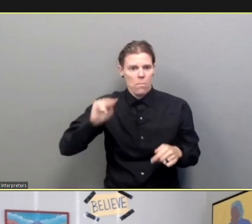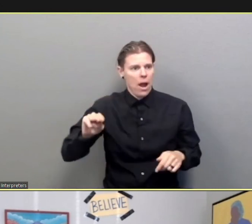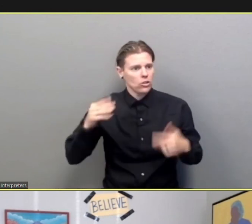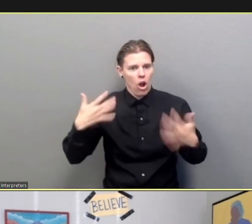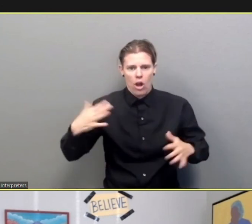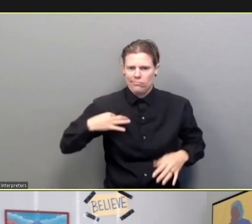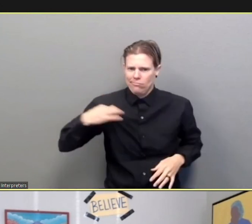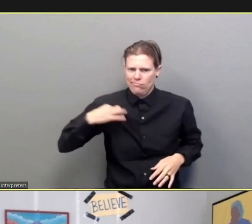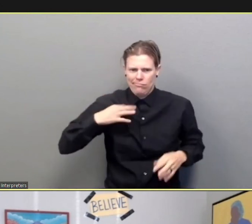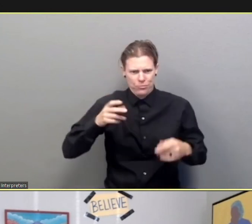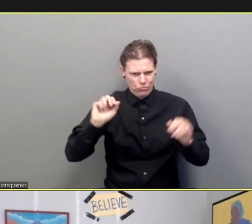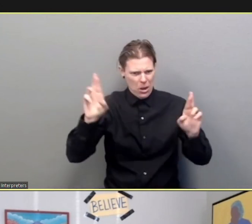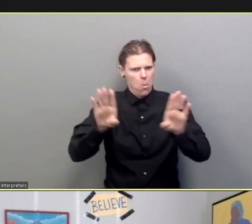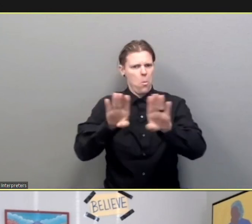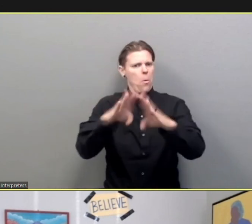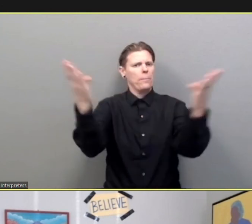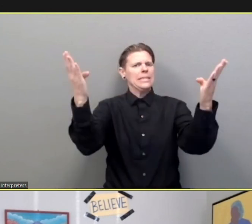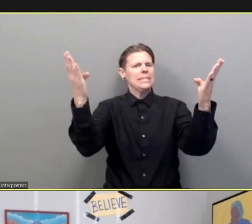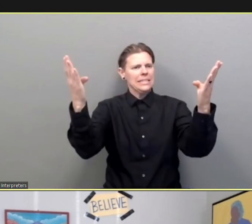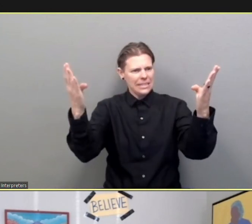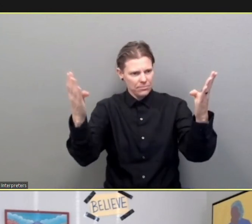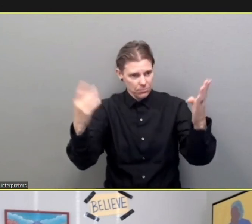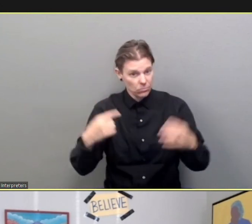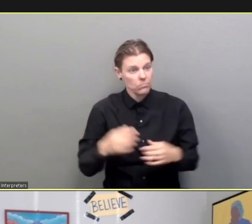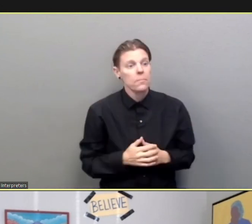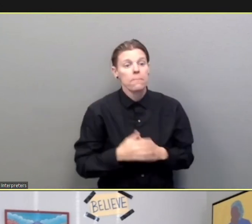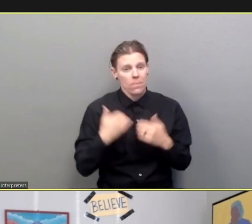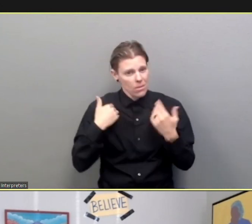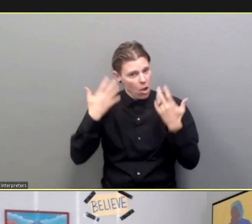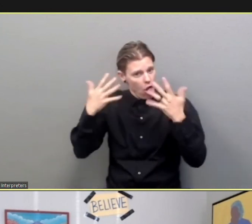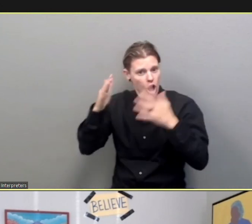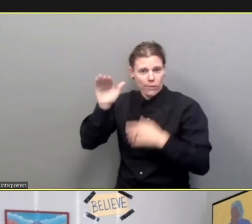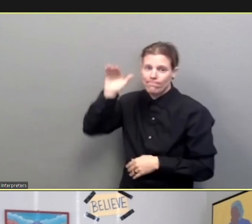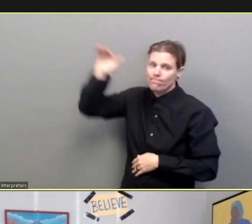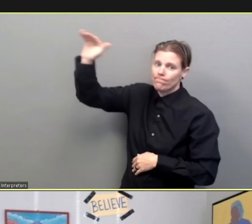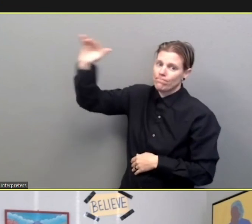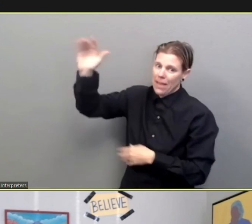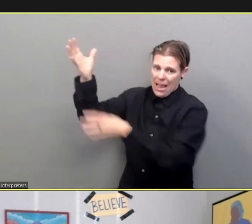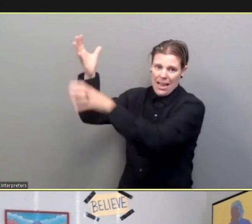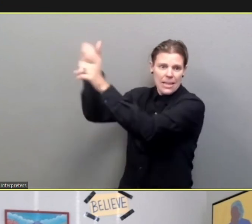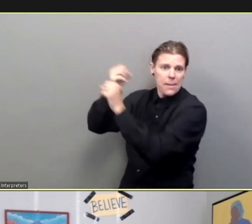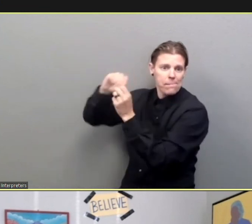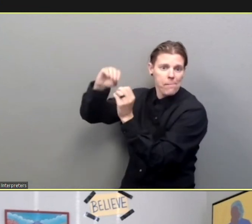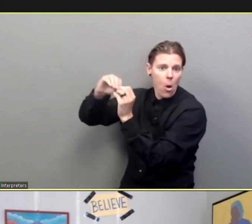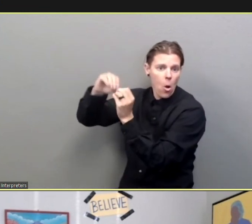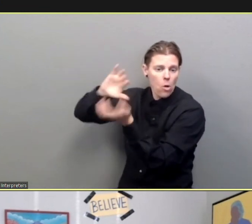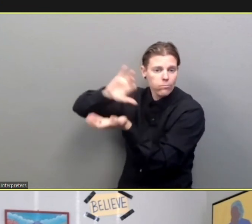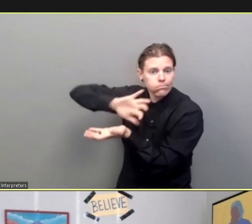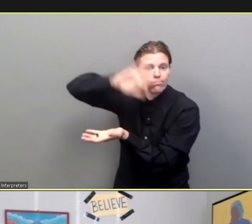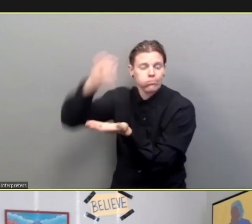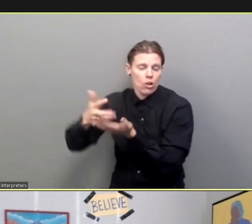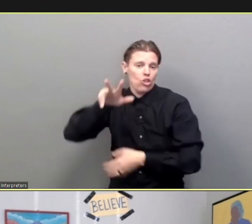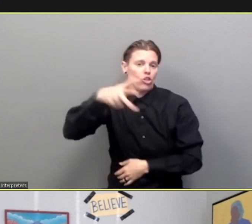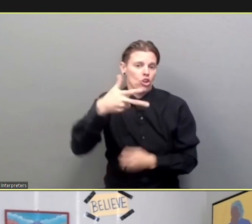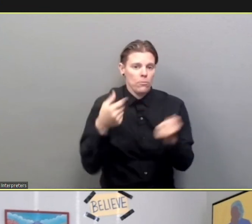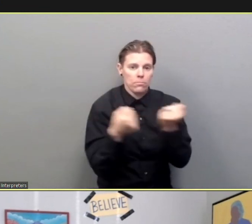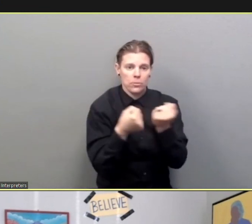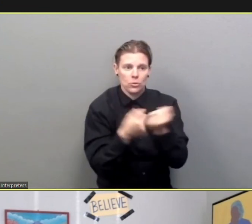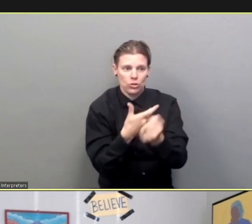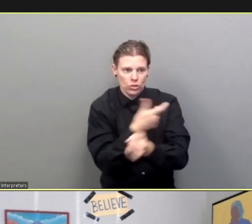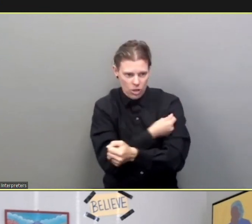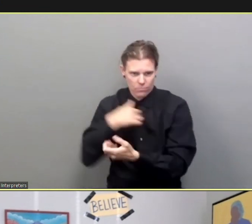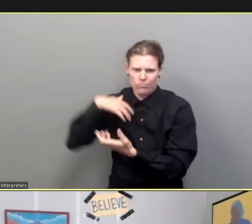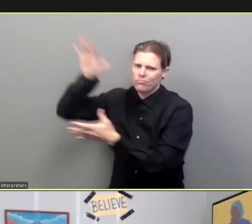expanded even further. So get the booster and be careful, and just ask yourself